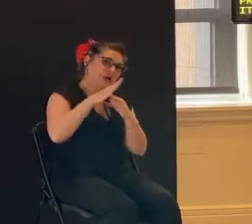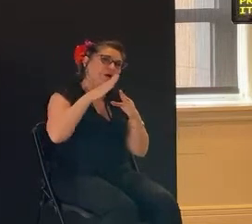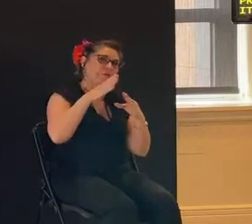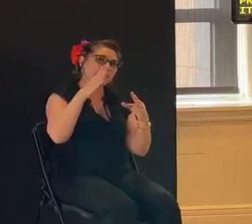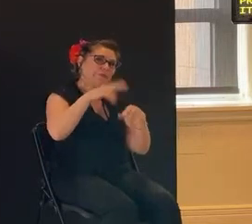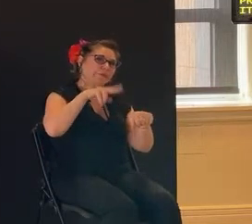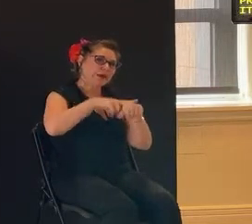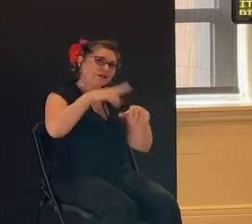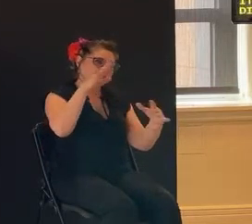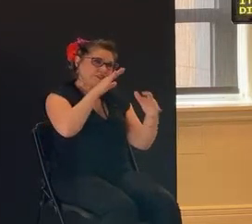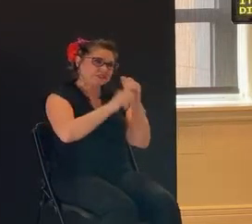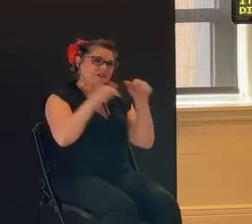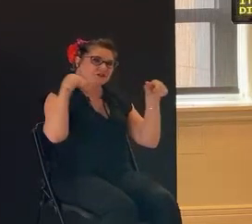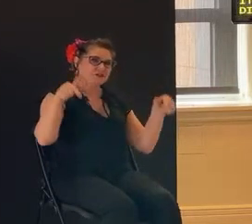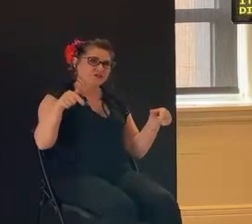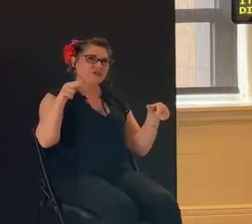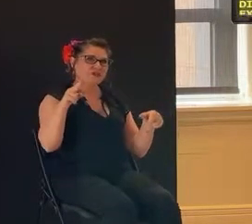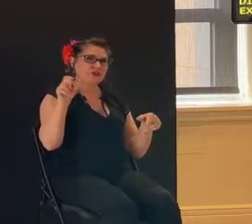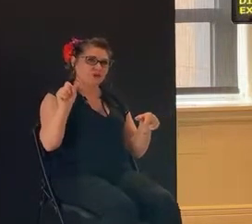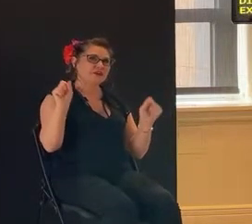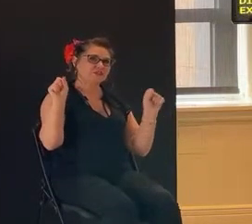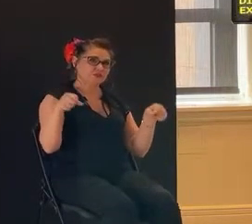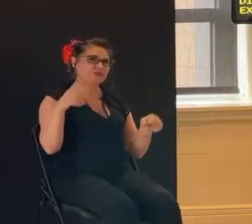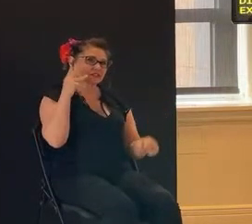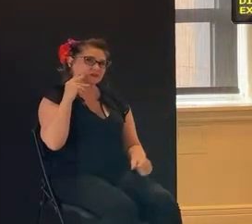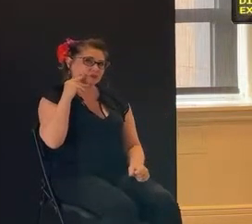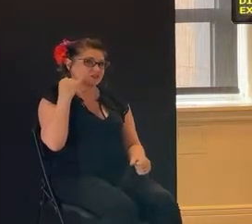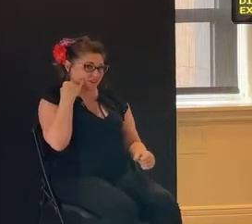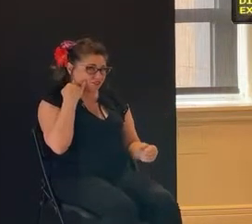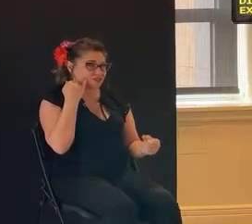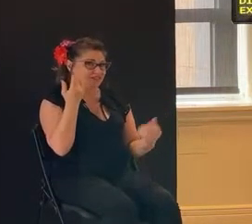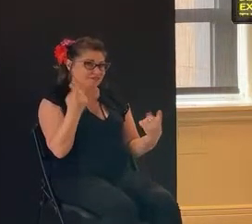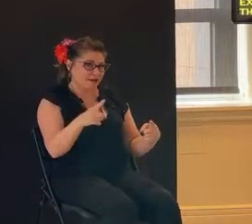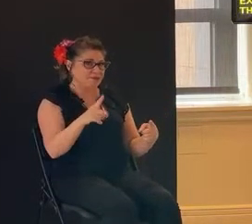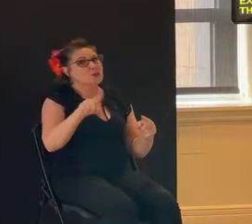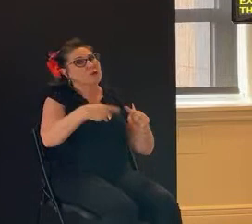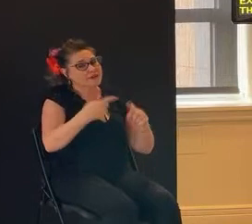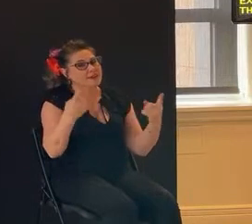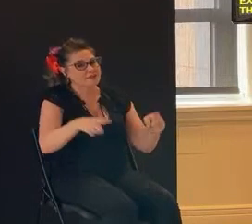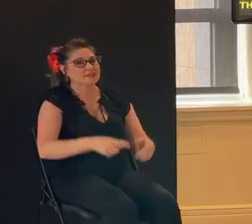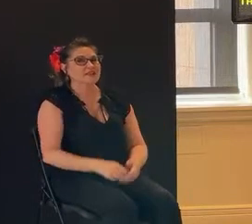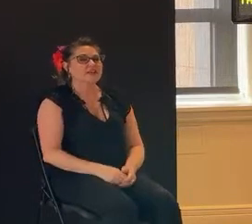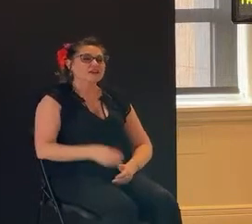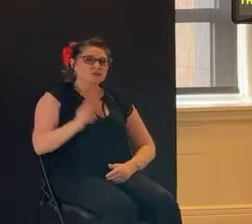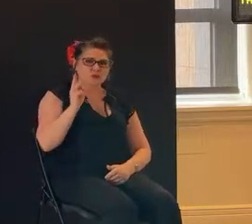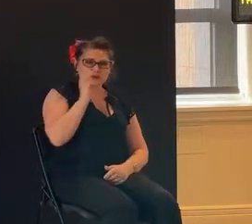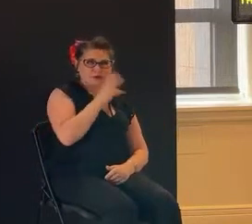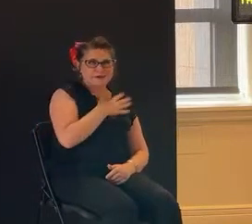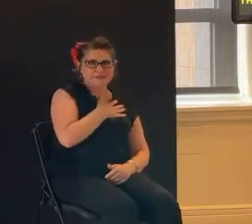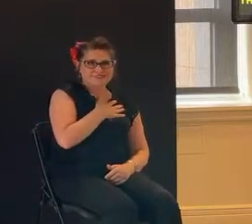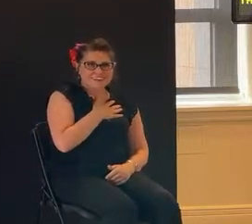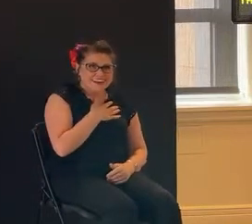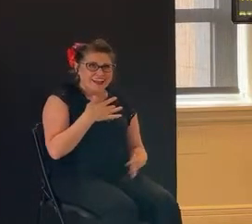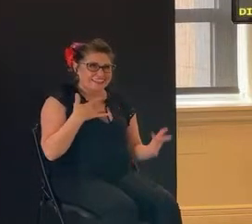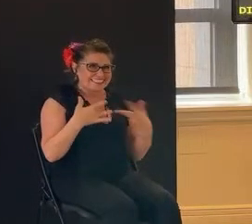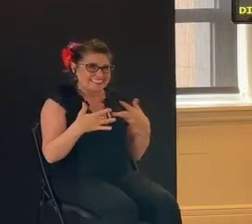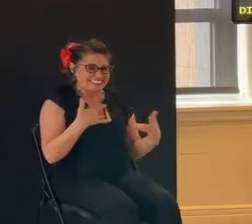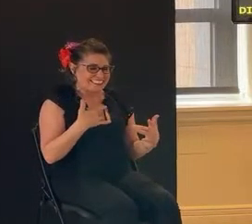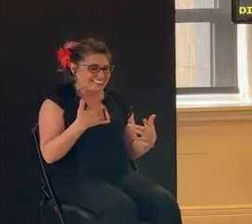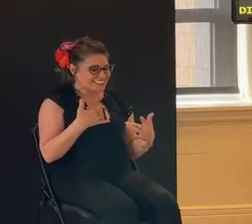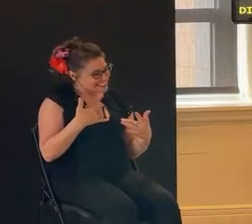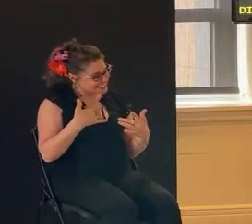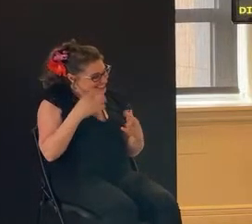ever experienced the next time this thing goes. So it's kind of weird and disconcerting to realize that for a long